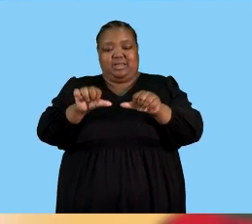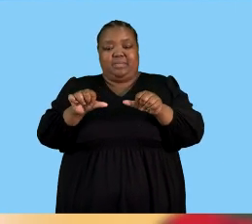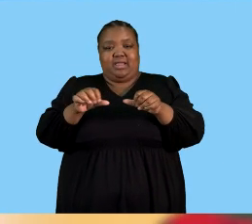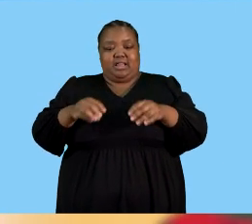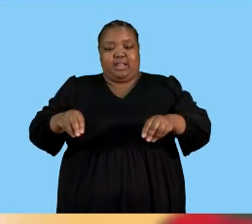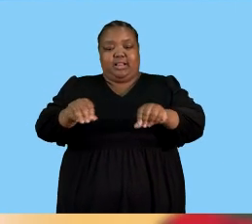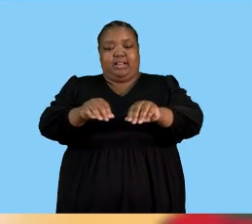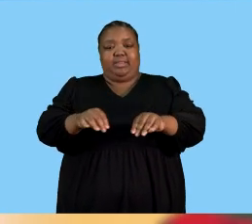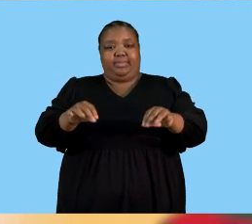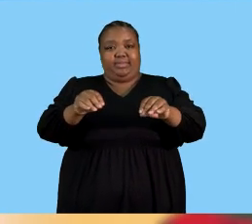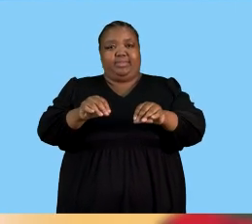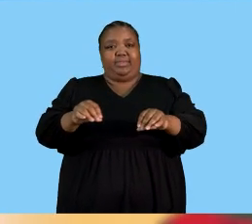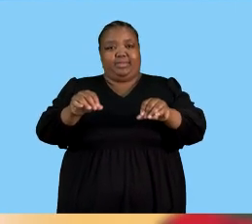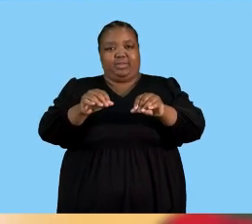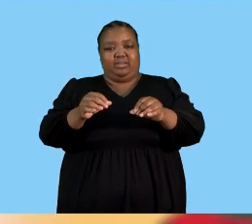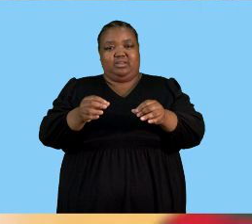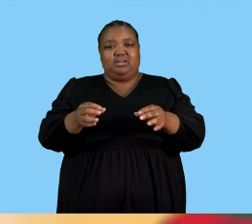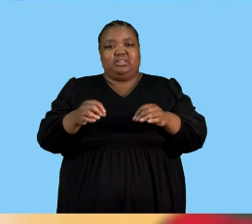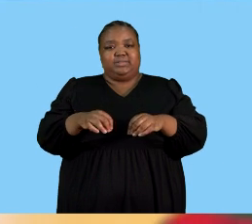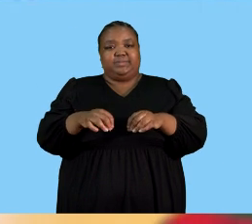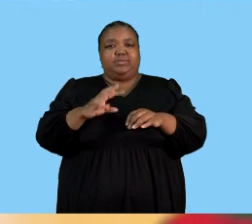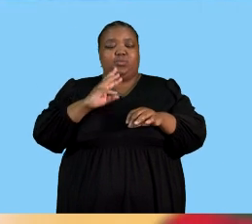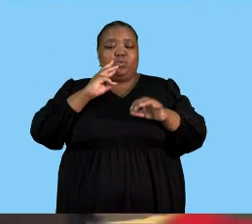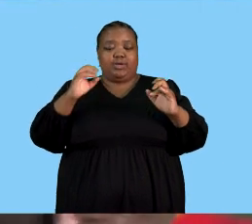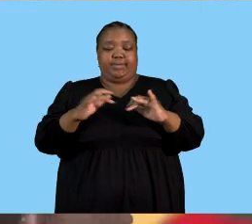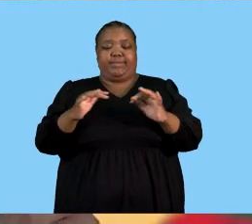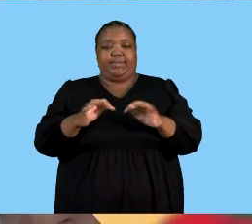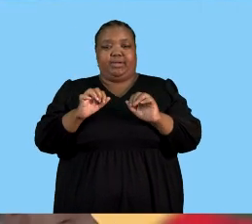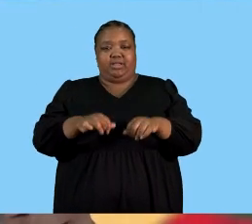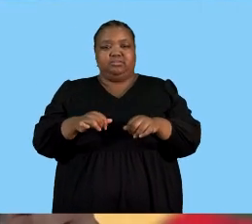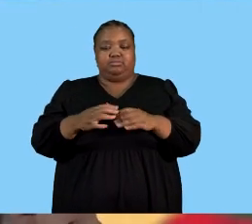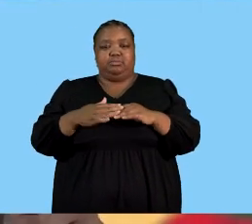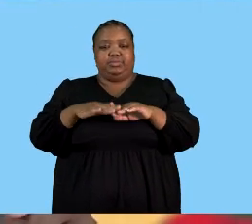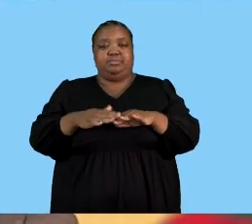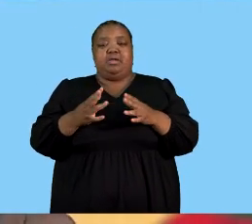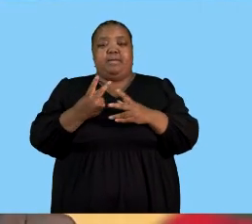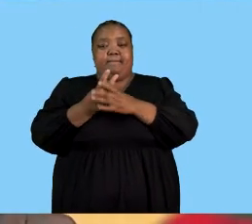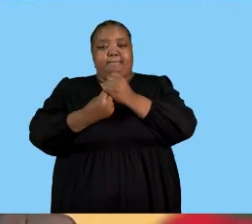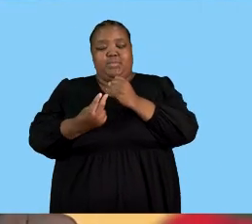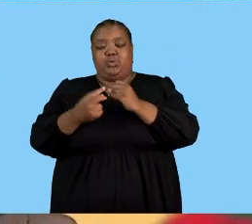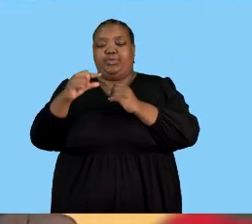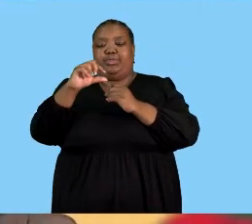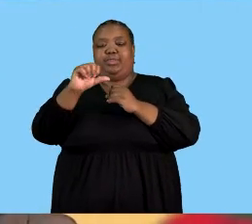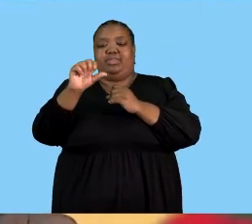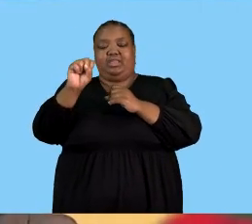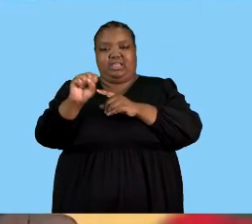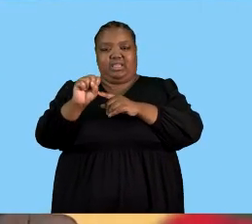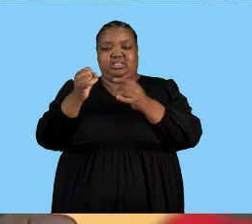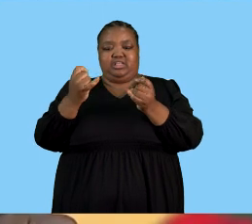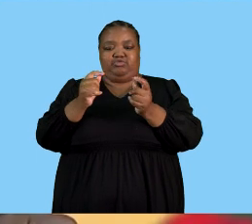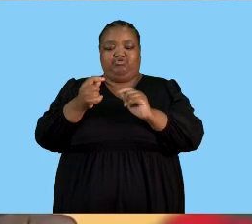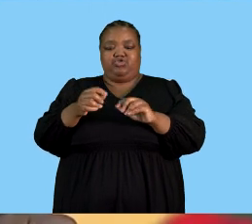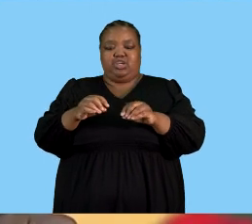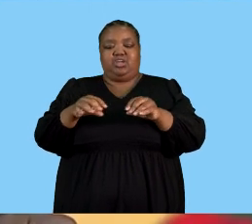liquid. So that liquid has different properties as compared to the elements that made it up, which were both gases.